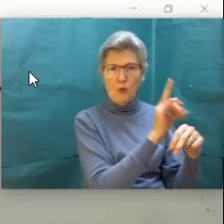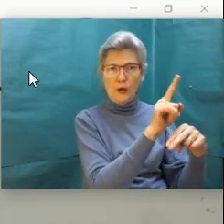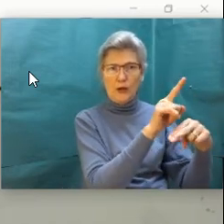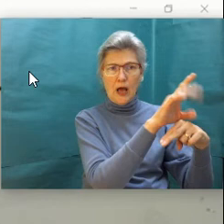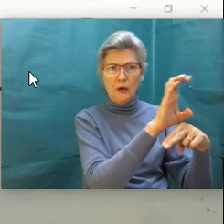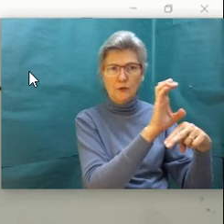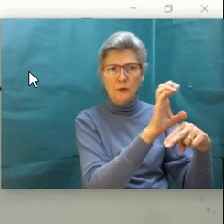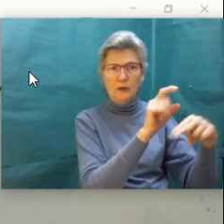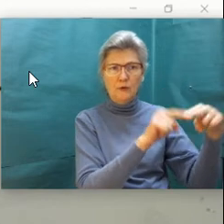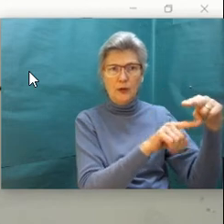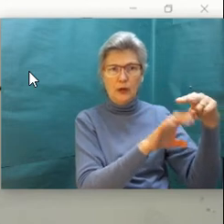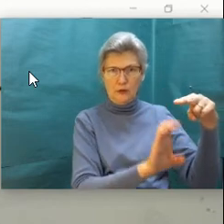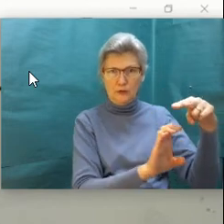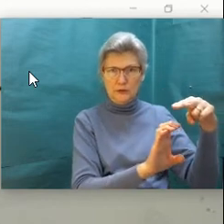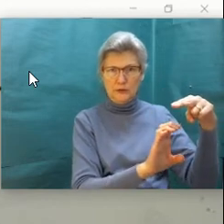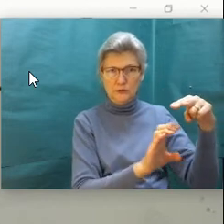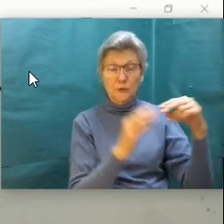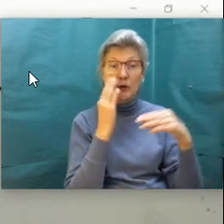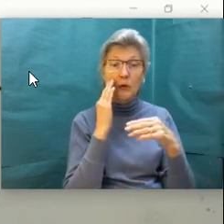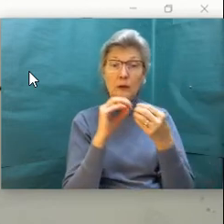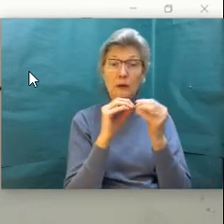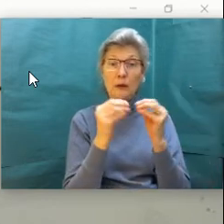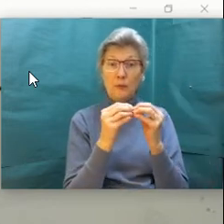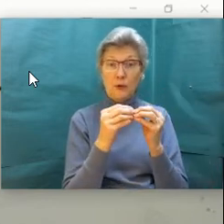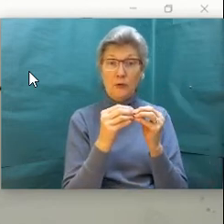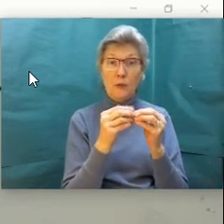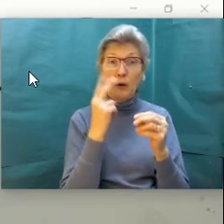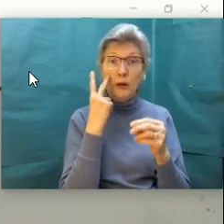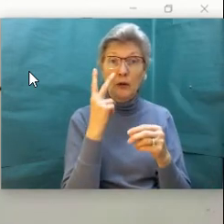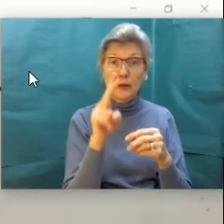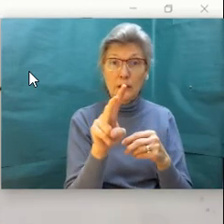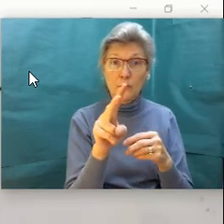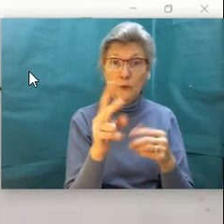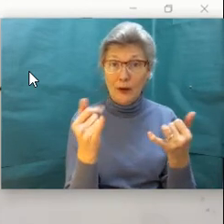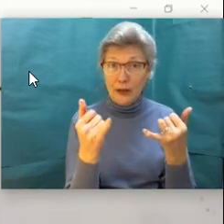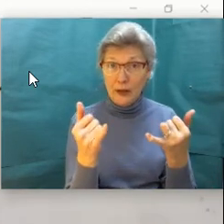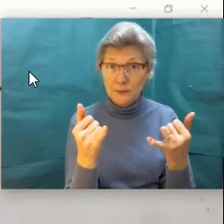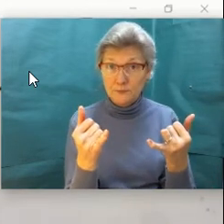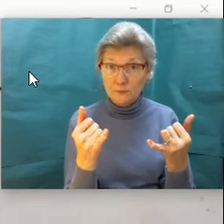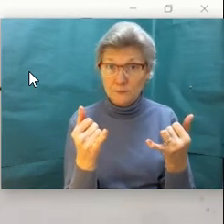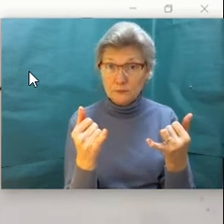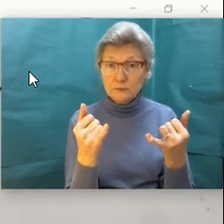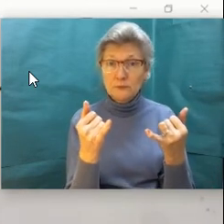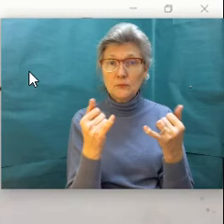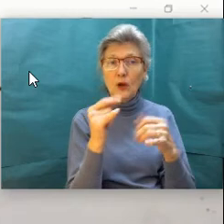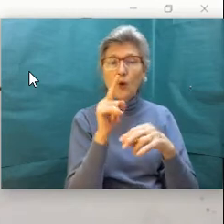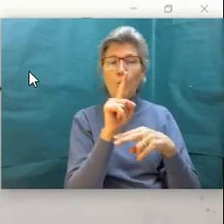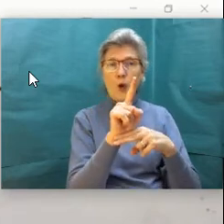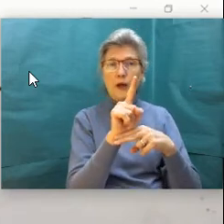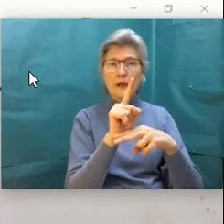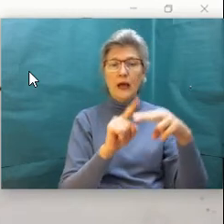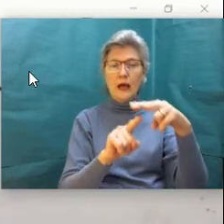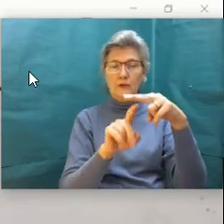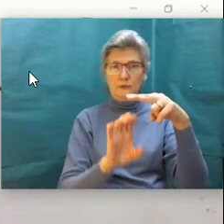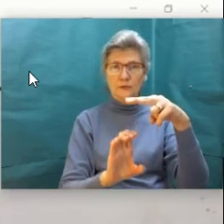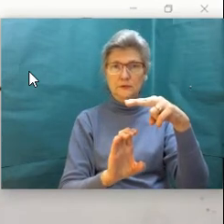on, right? We know that our number that we're looking at right now was